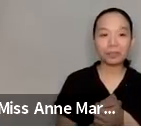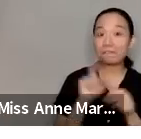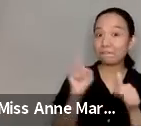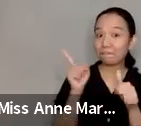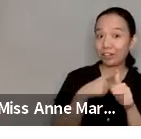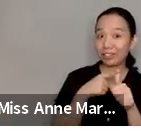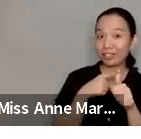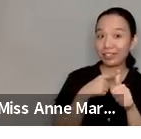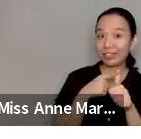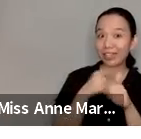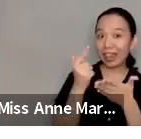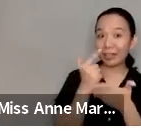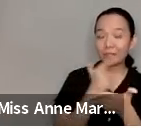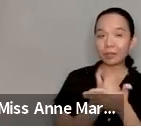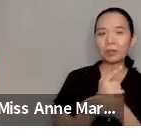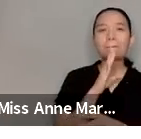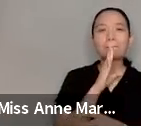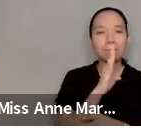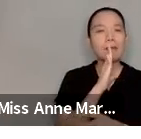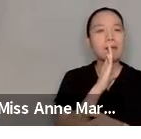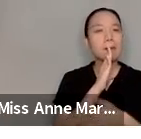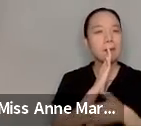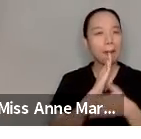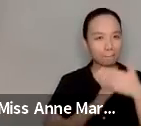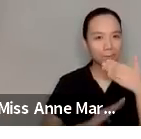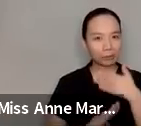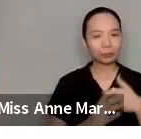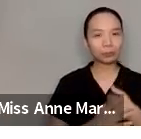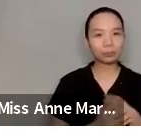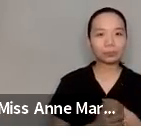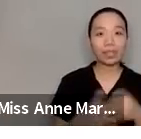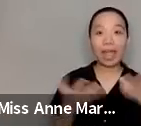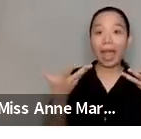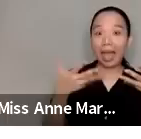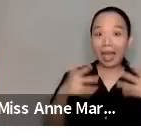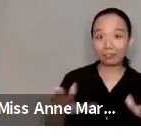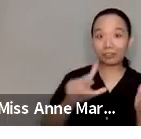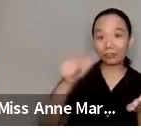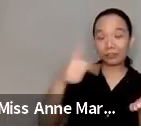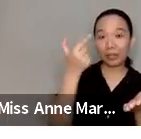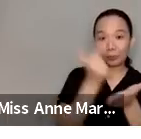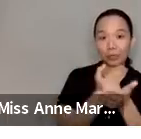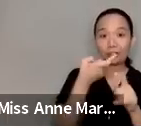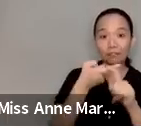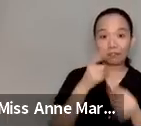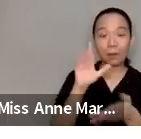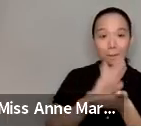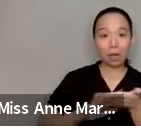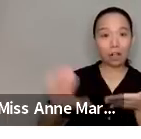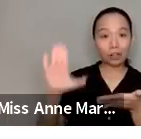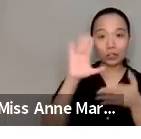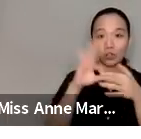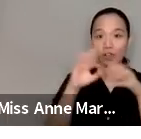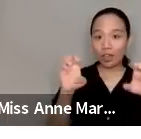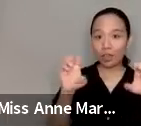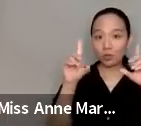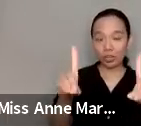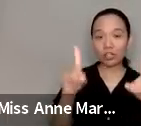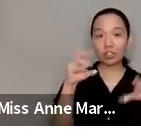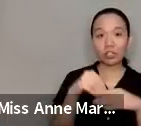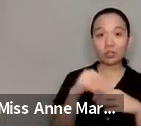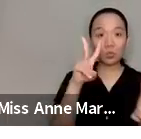First lesson, be humble. After graduating from the College of Education in